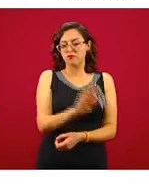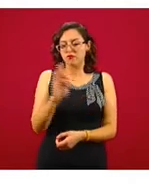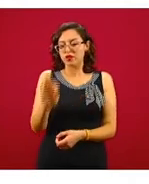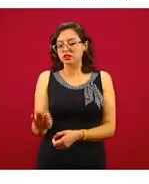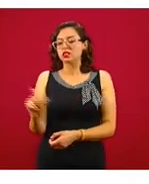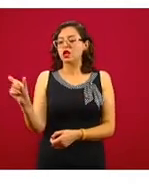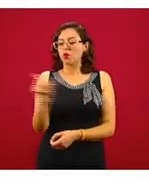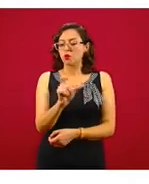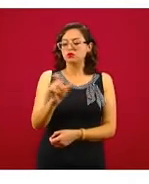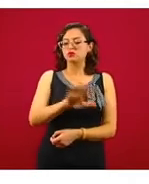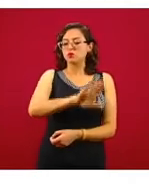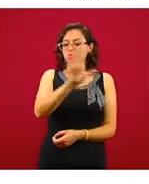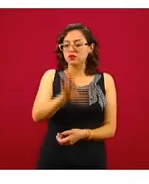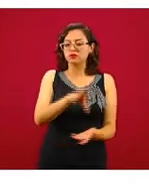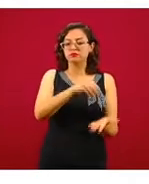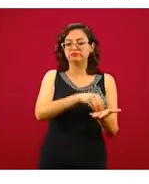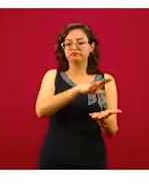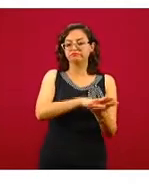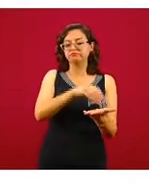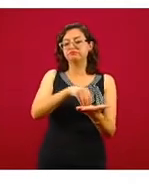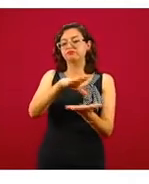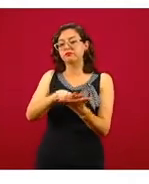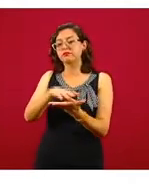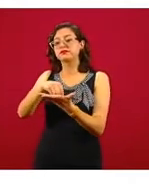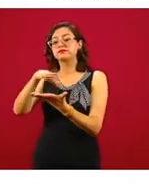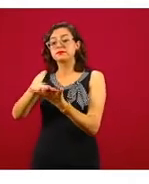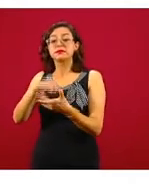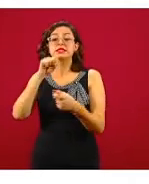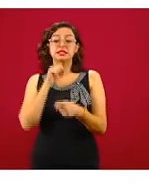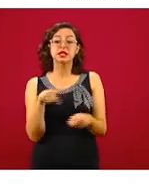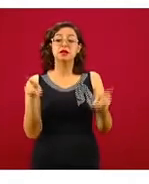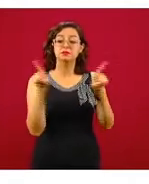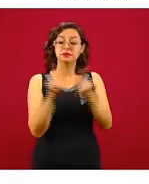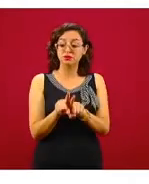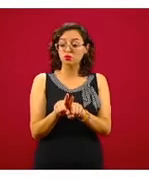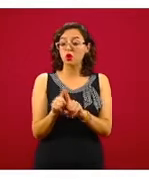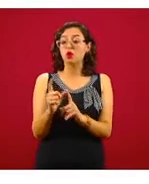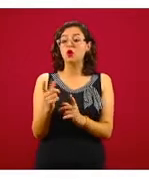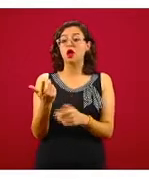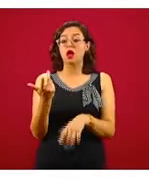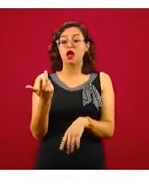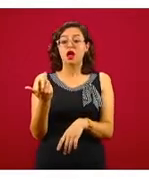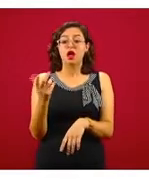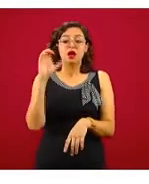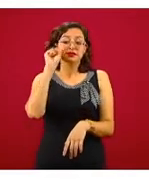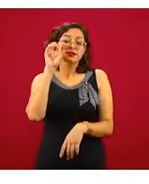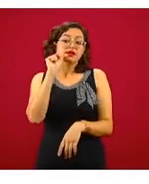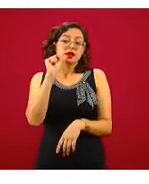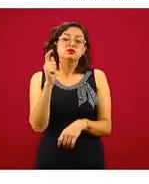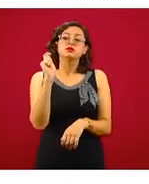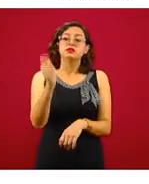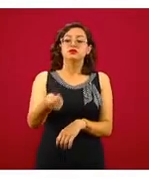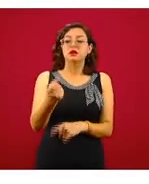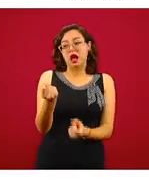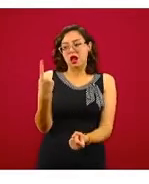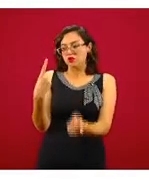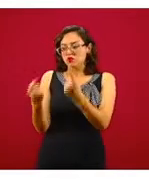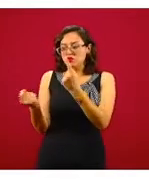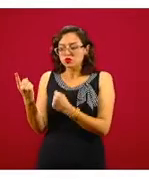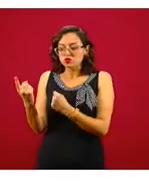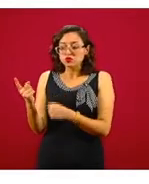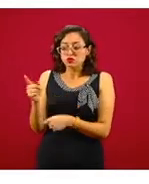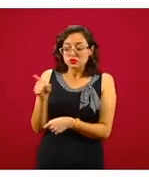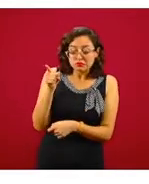of in some way by SARS-CoV-2, and we also have